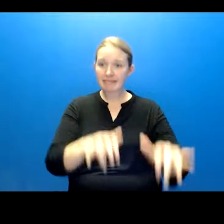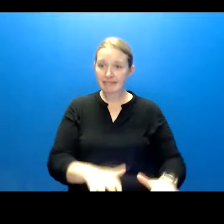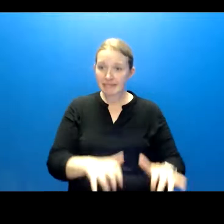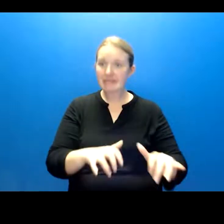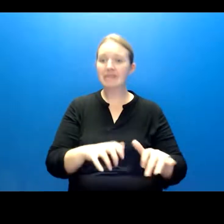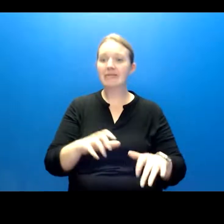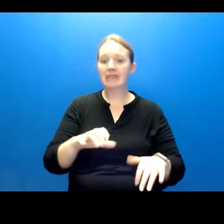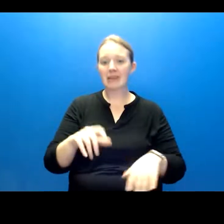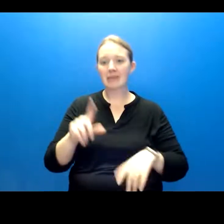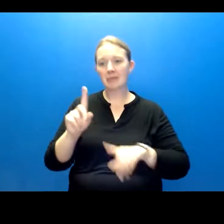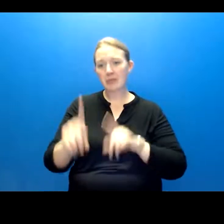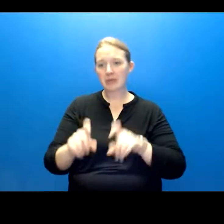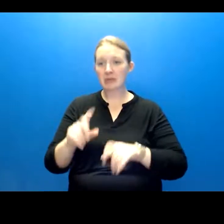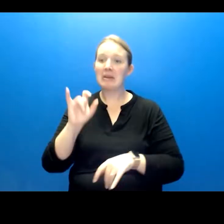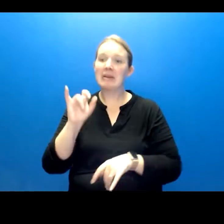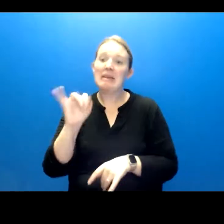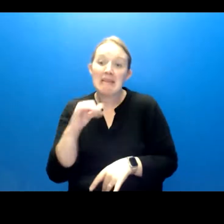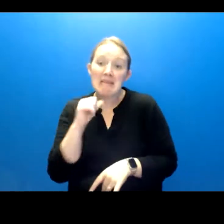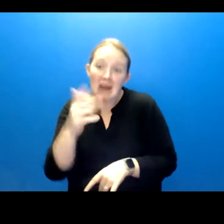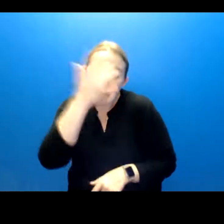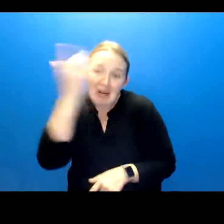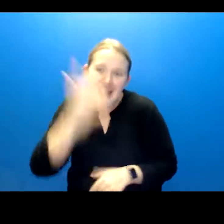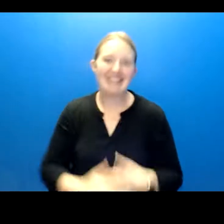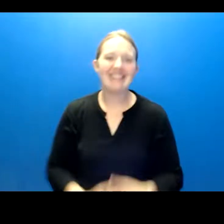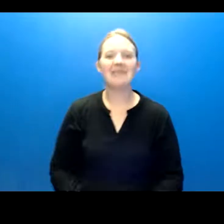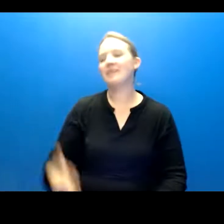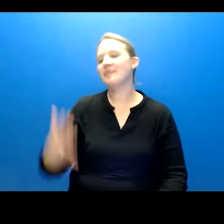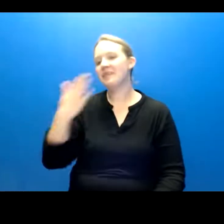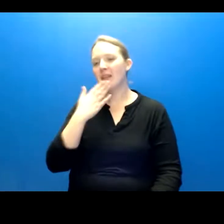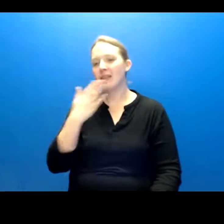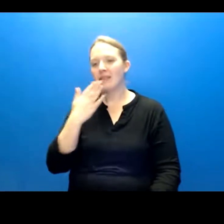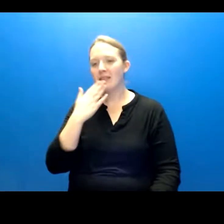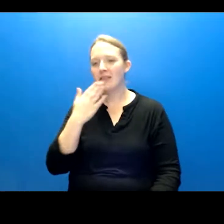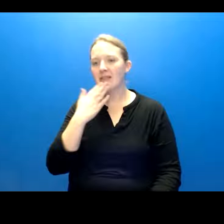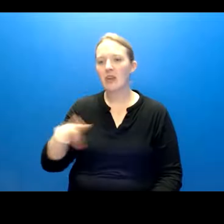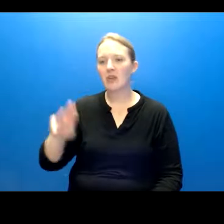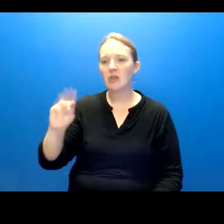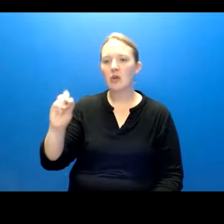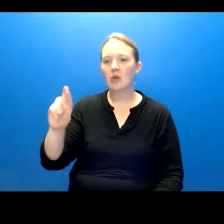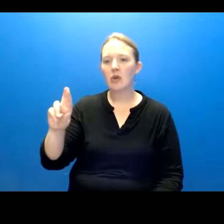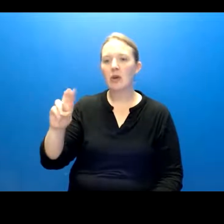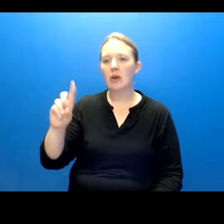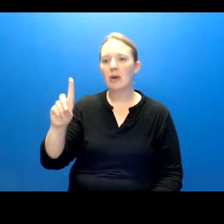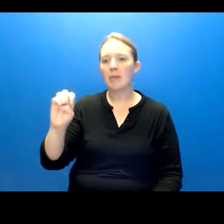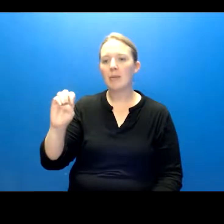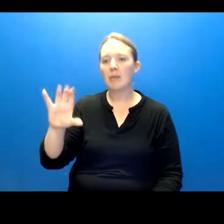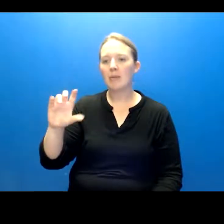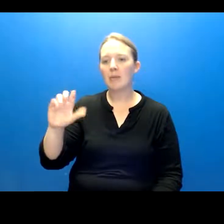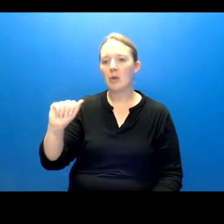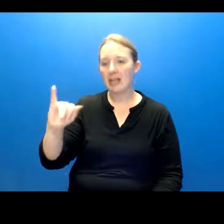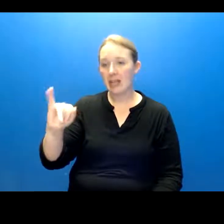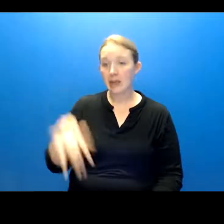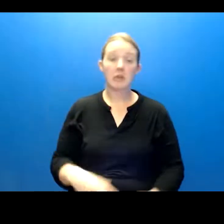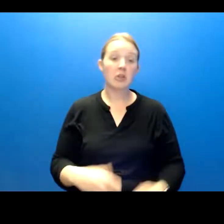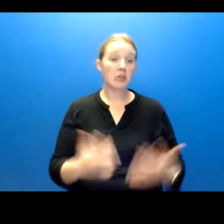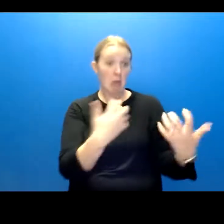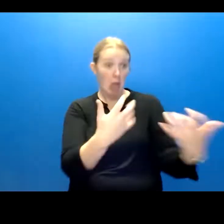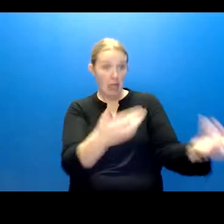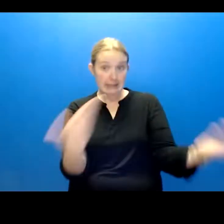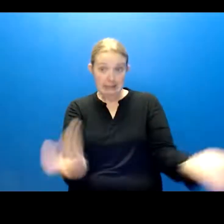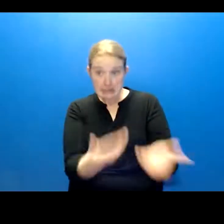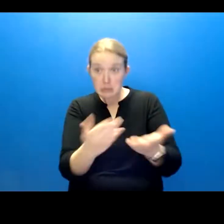them for Dr. Dooney. All right. Thank you so much, Mordecai. It looks like we have a question from the in-person audience, so we'll start there.